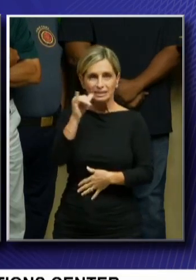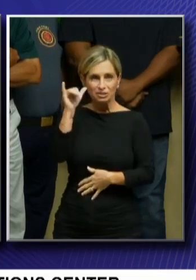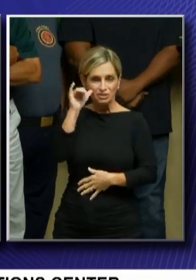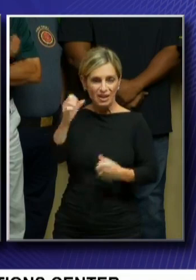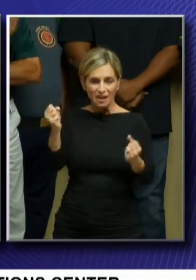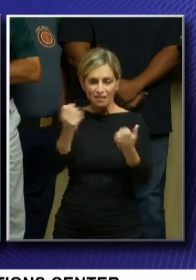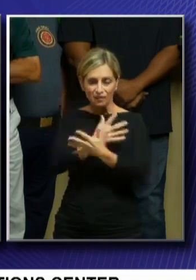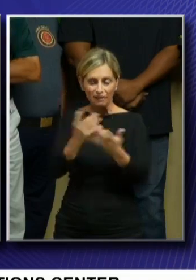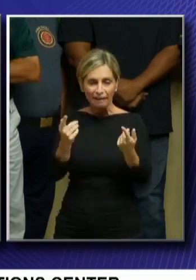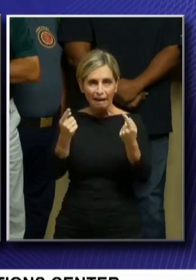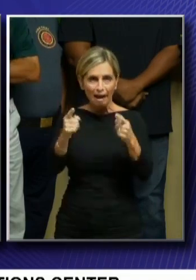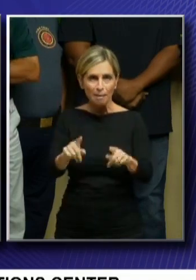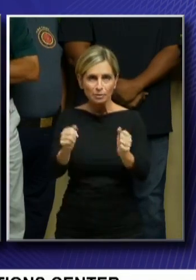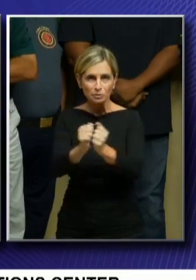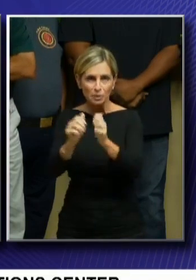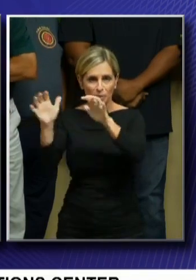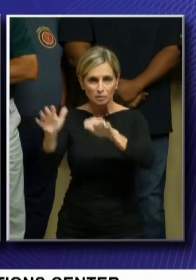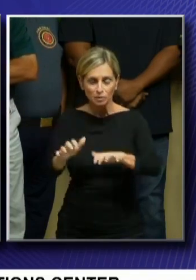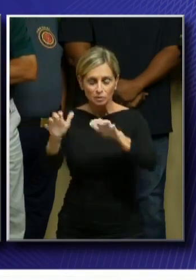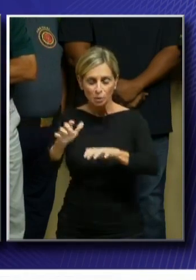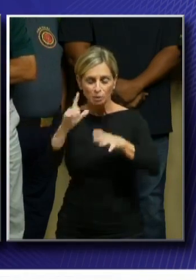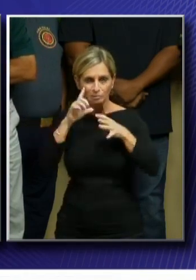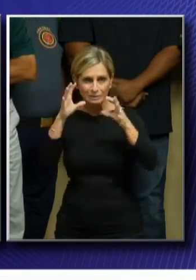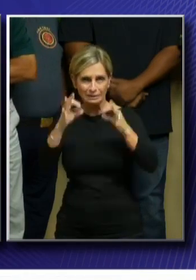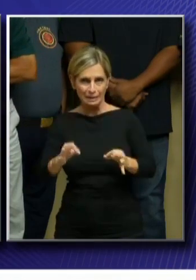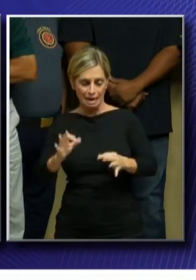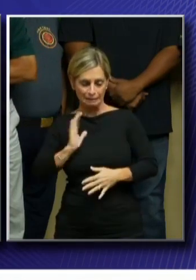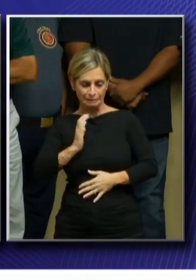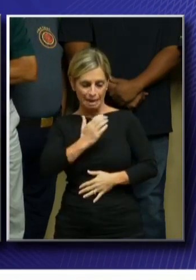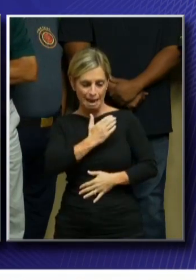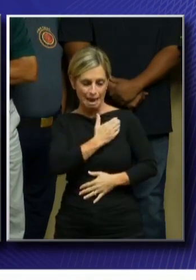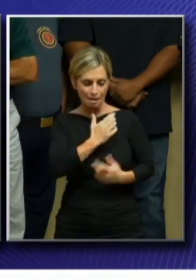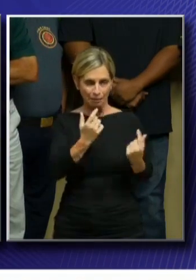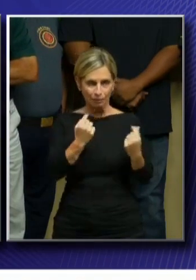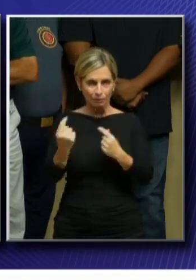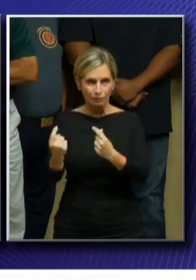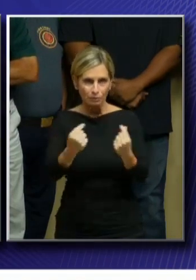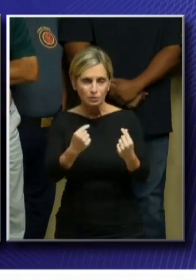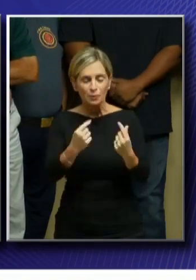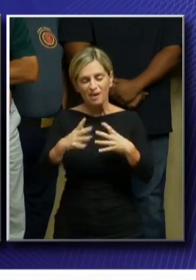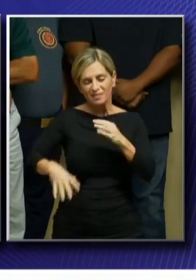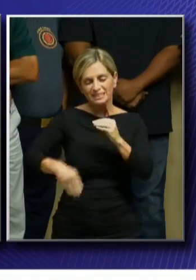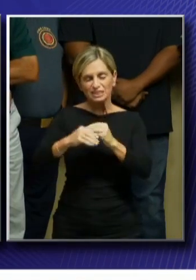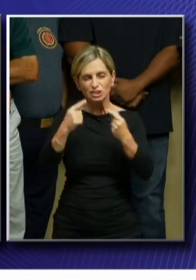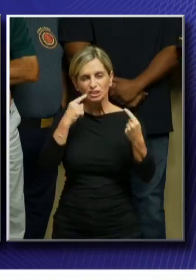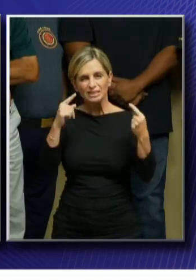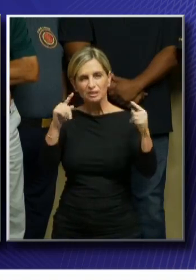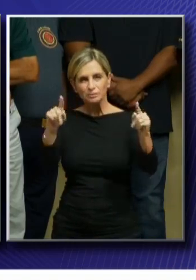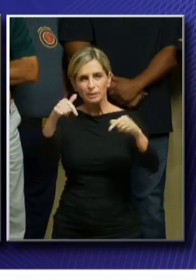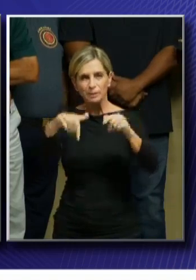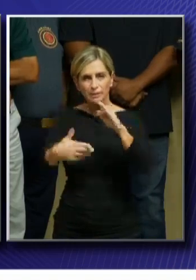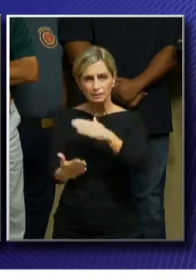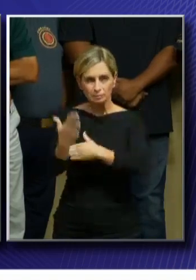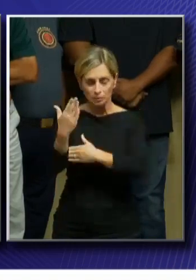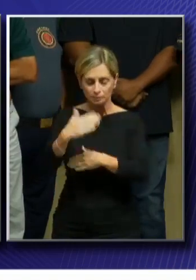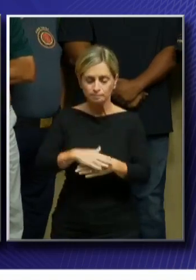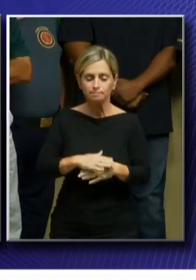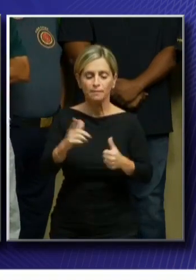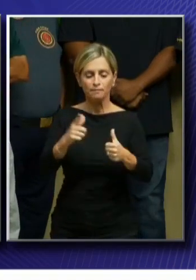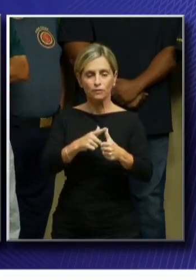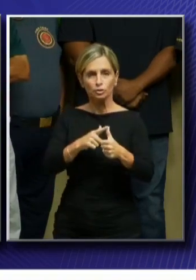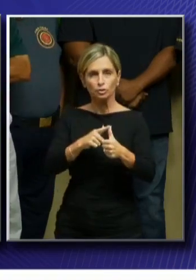does dictates what we do. And so we will have some additional announcements this morning. So let me run through first the storm